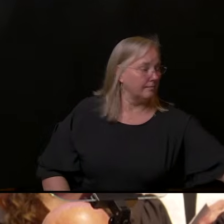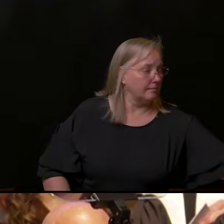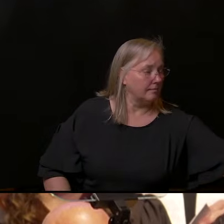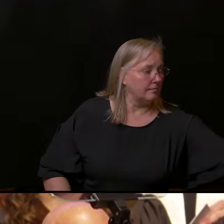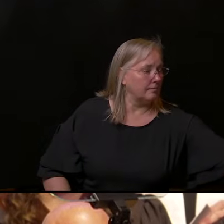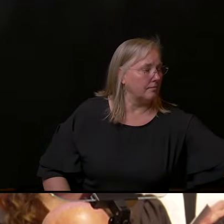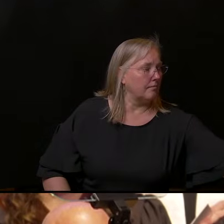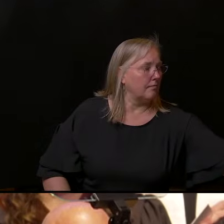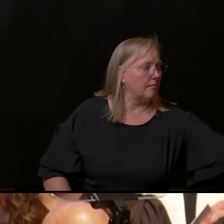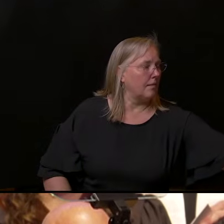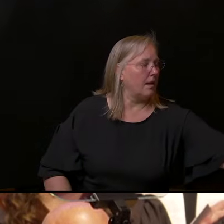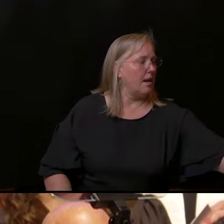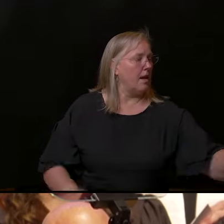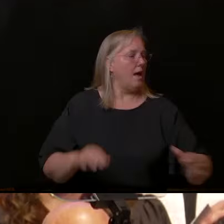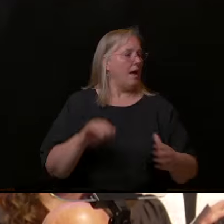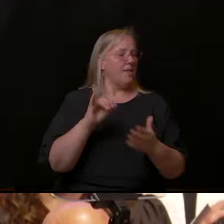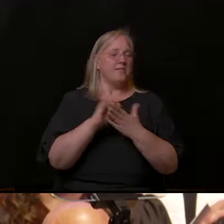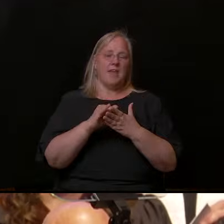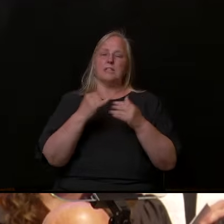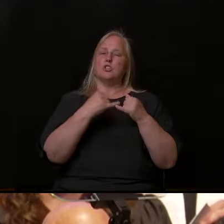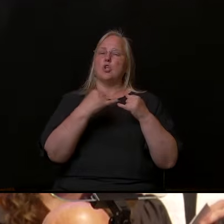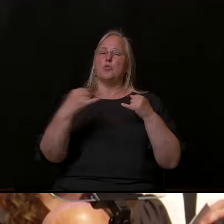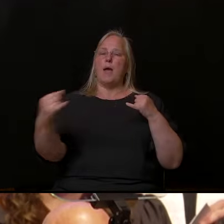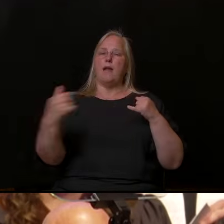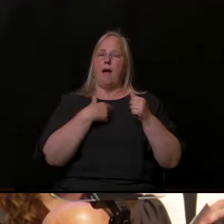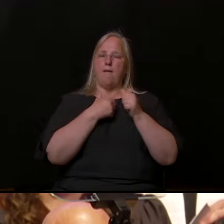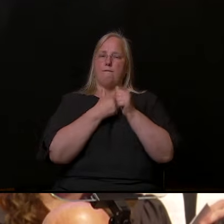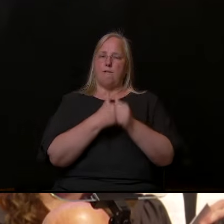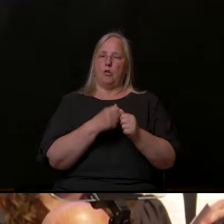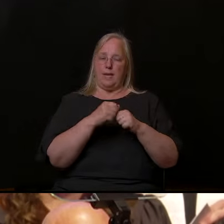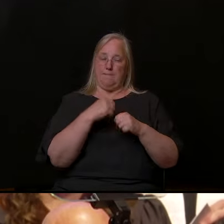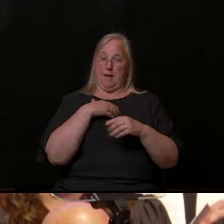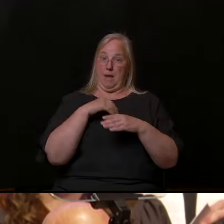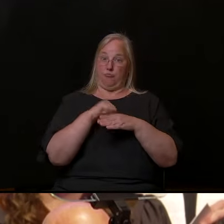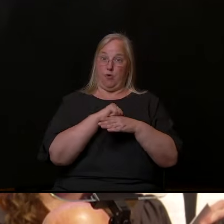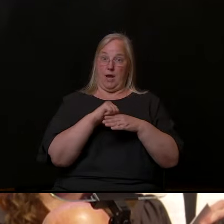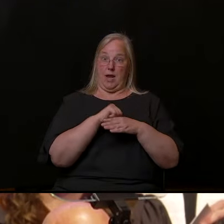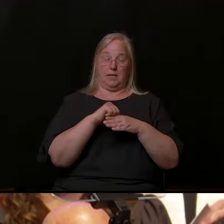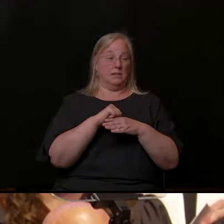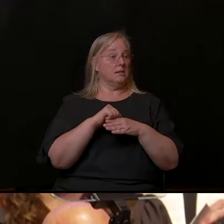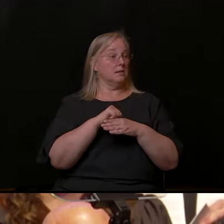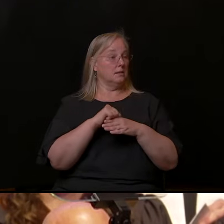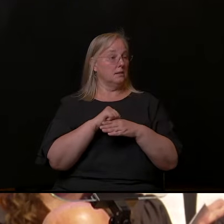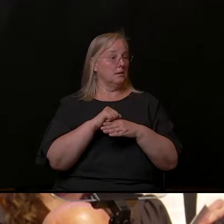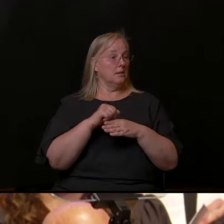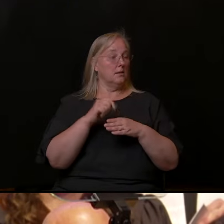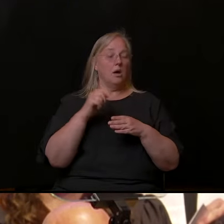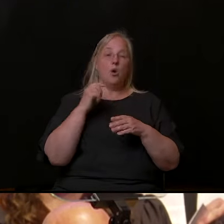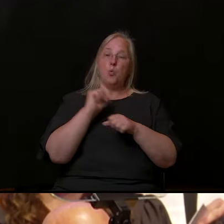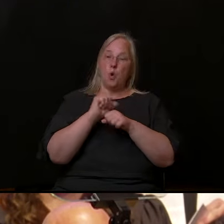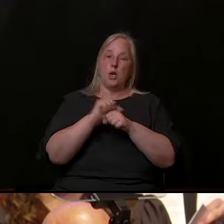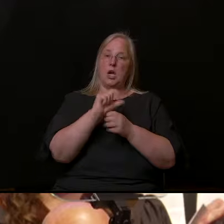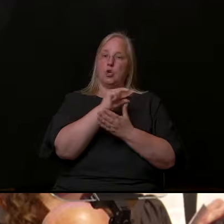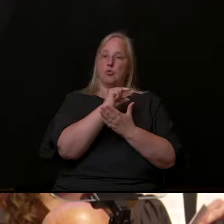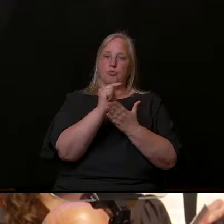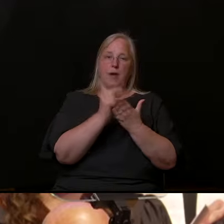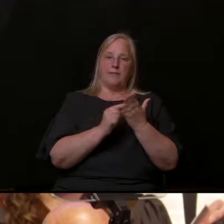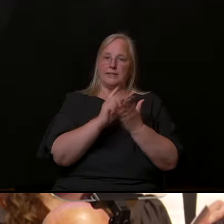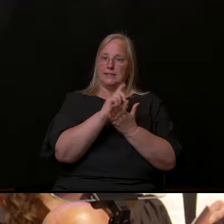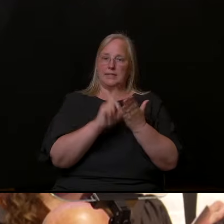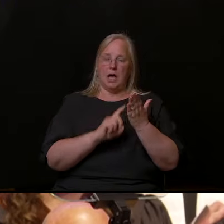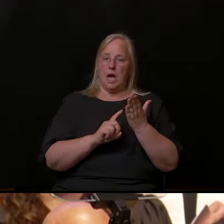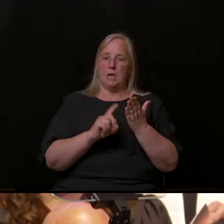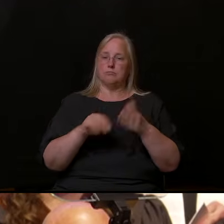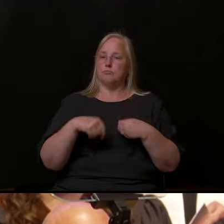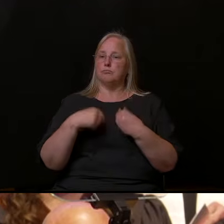That is the thread I followed in my own practice towards work that put design in service of people